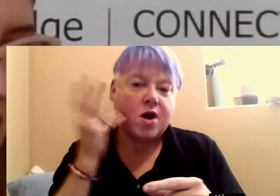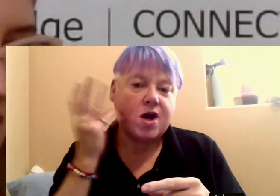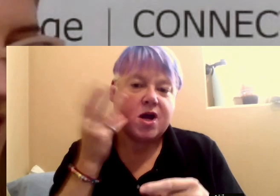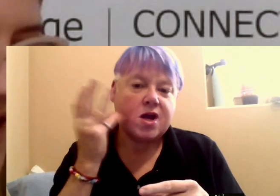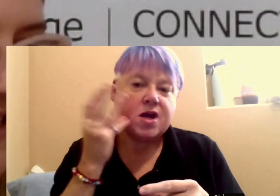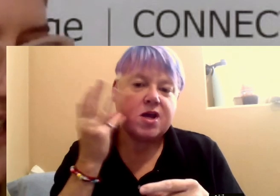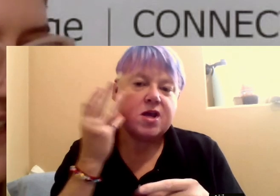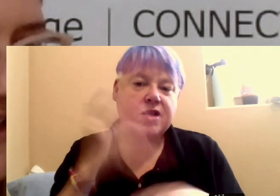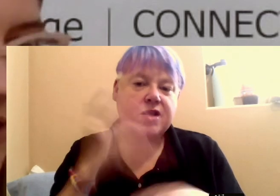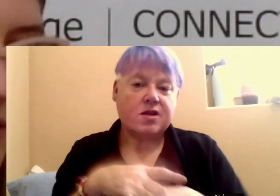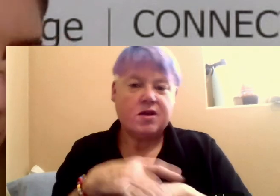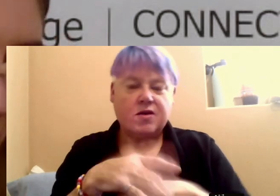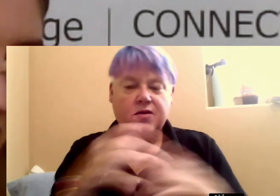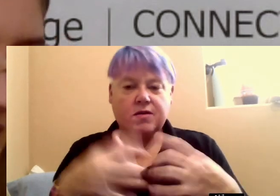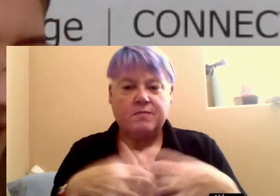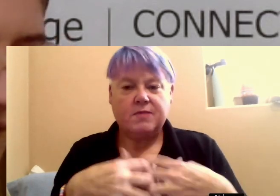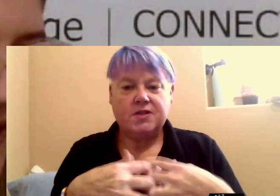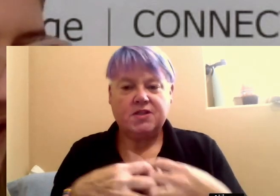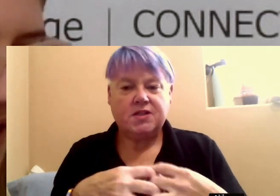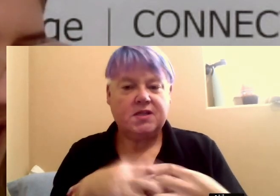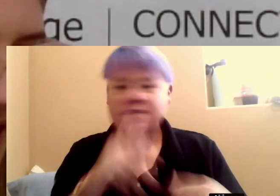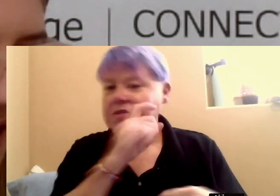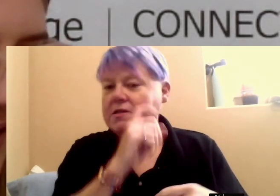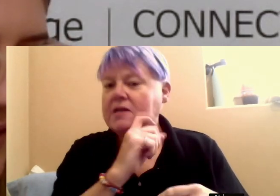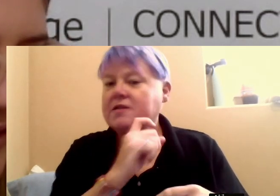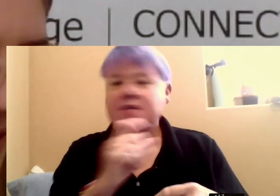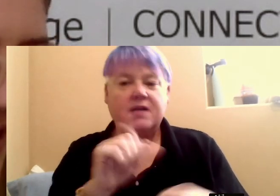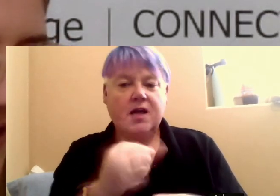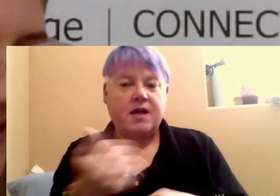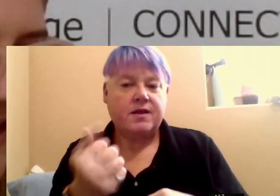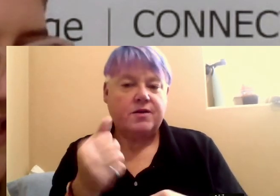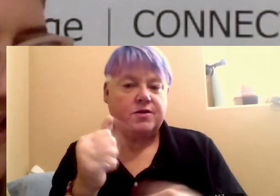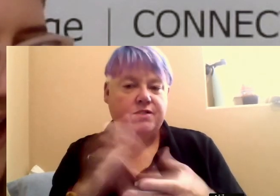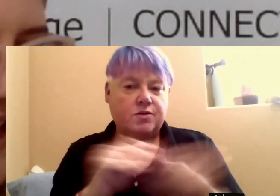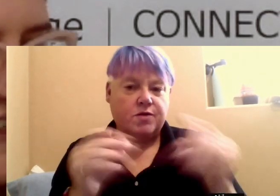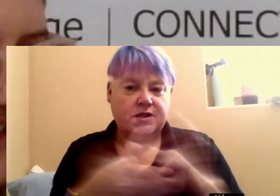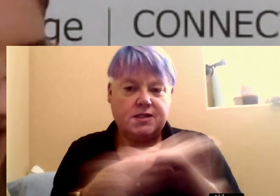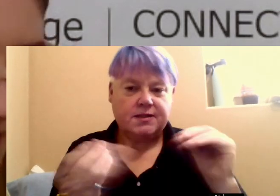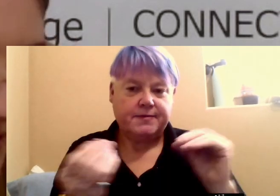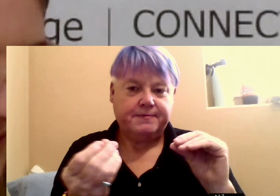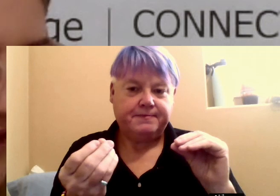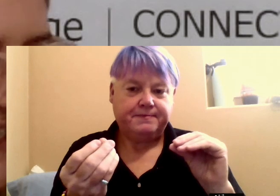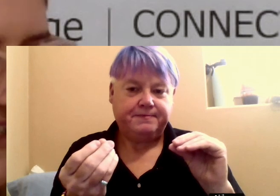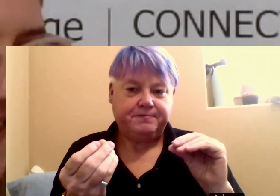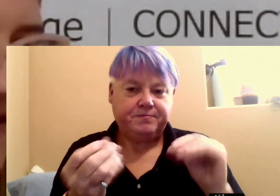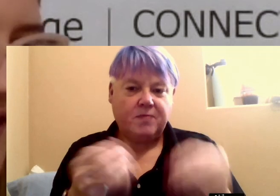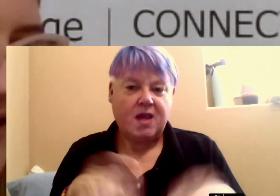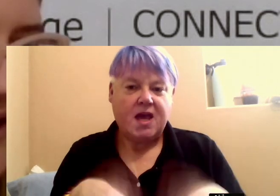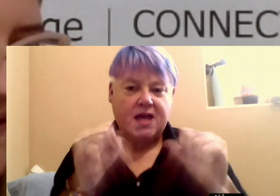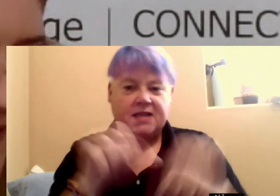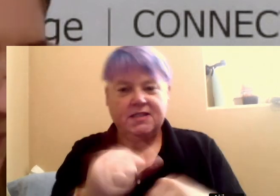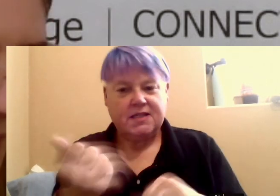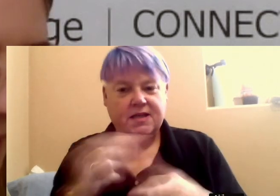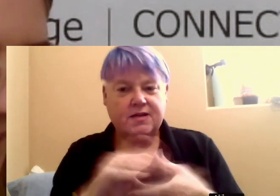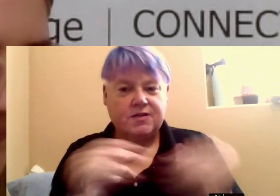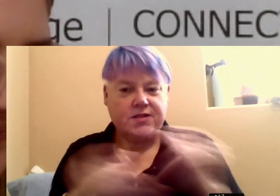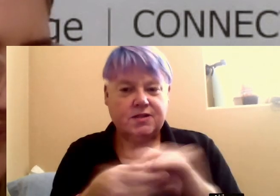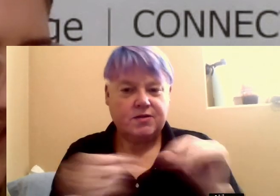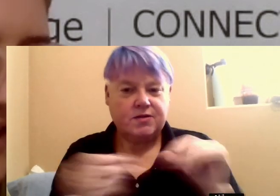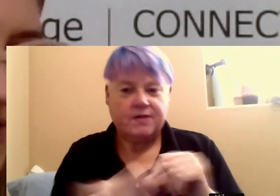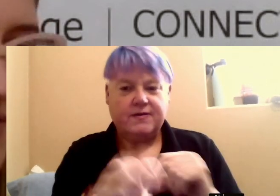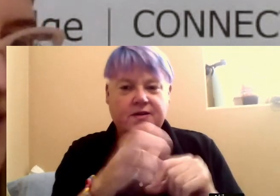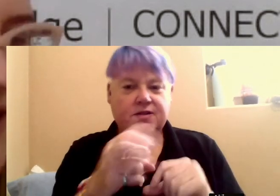Earth Machine, Sept and Other Stories, Vanilla and Other Stories, Ice and Other Stories, and The Adventures of